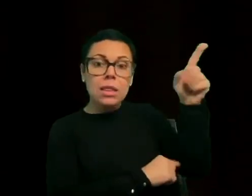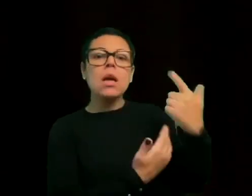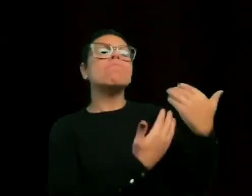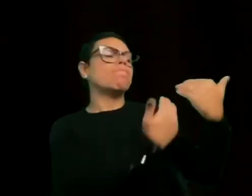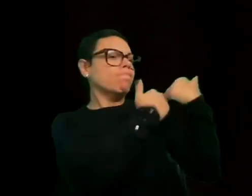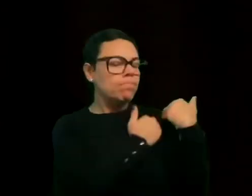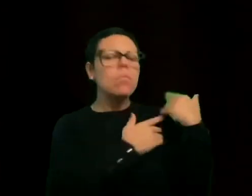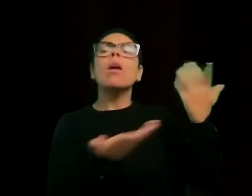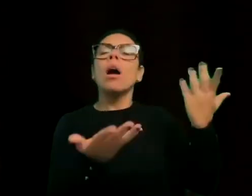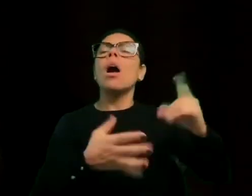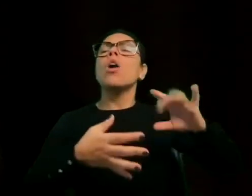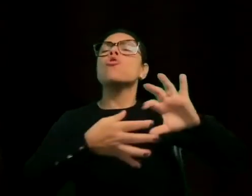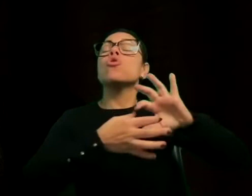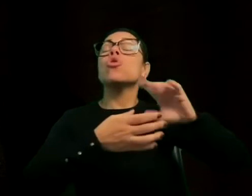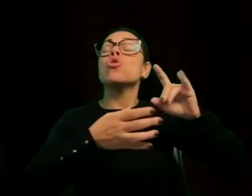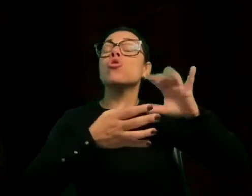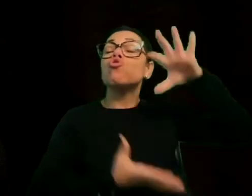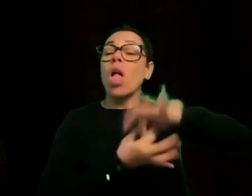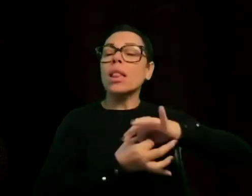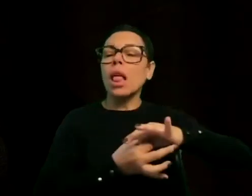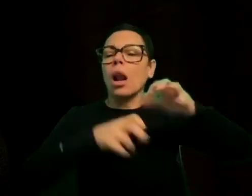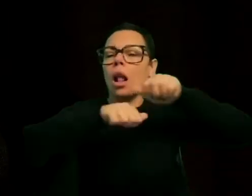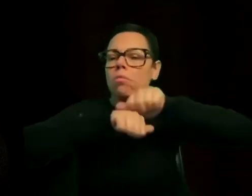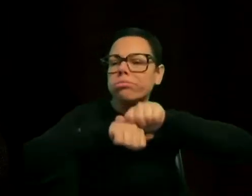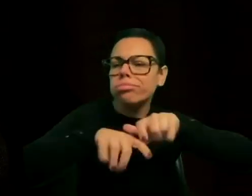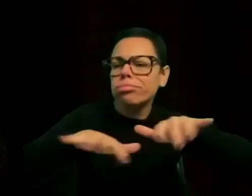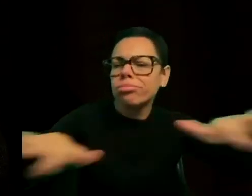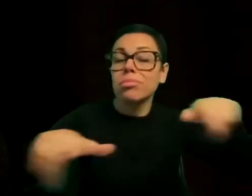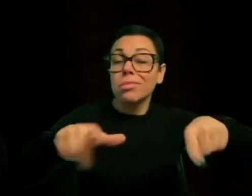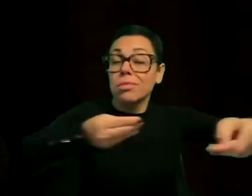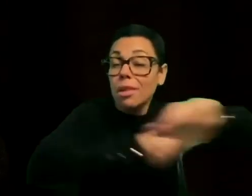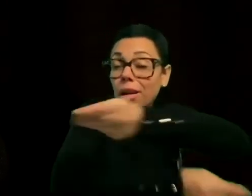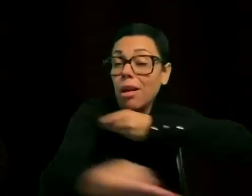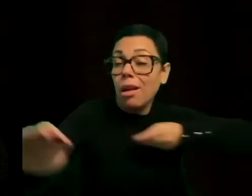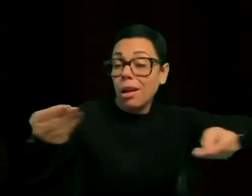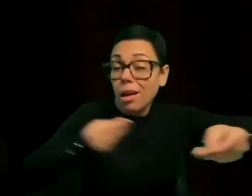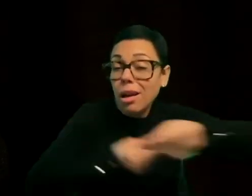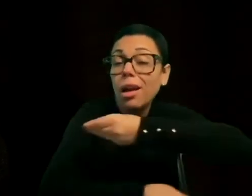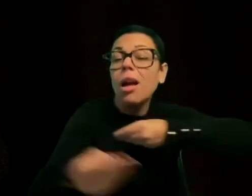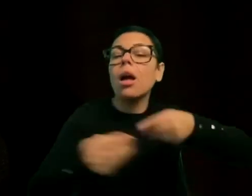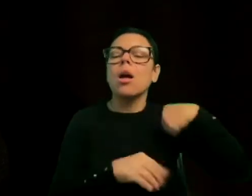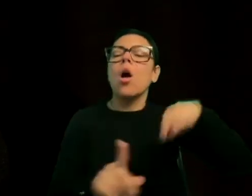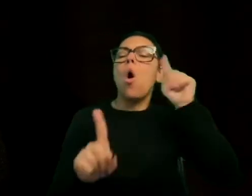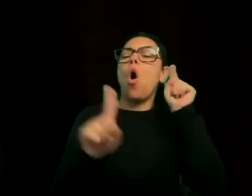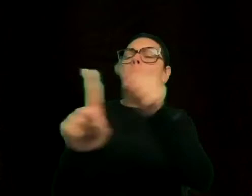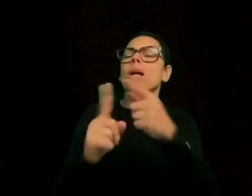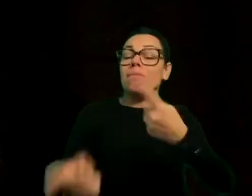As part of that, we're increasing the understanding of the impact it can